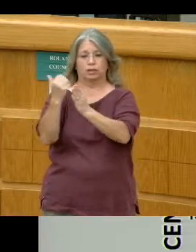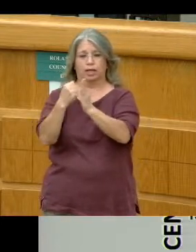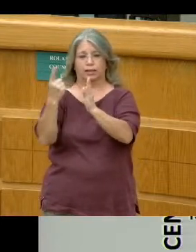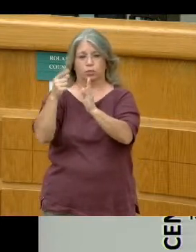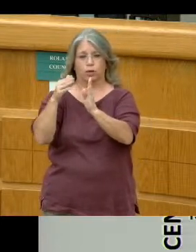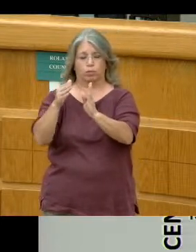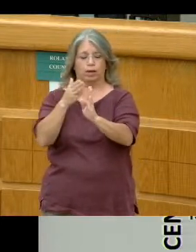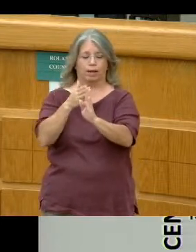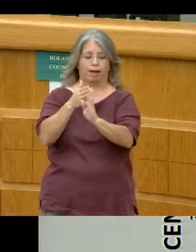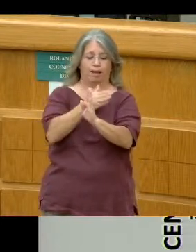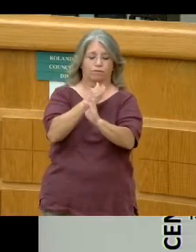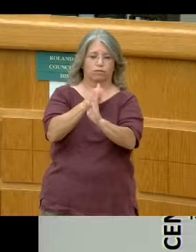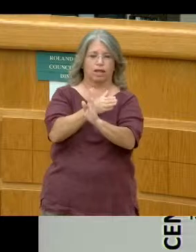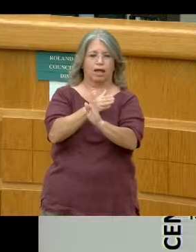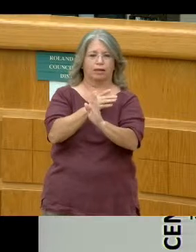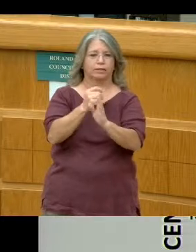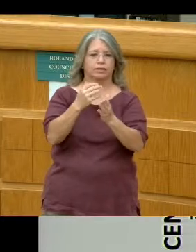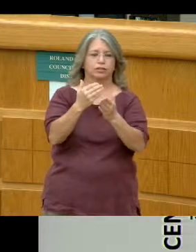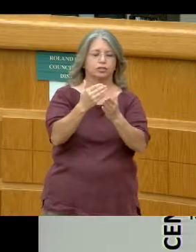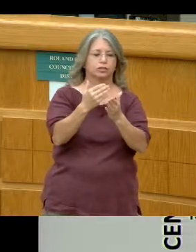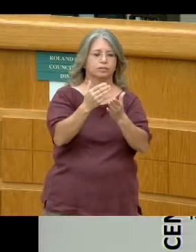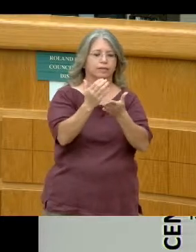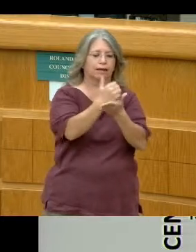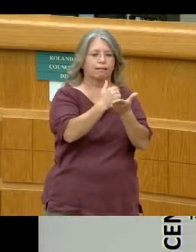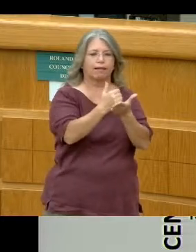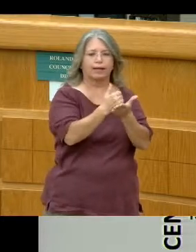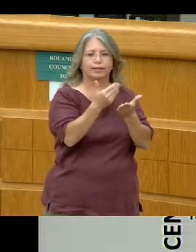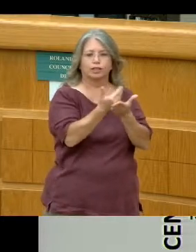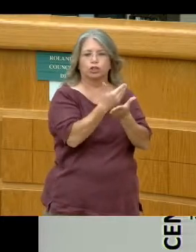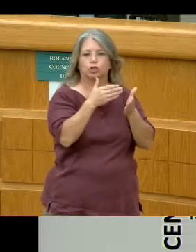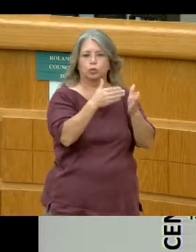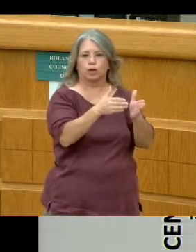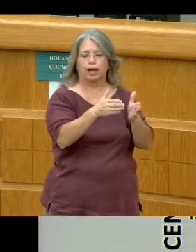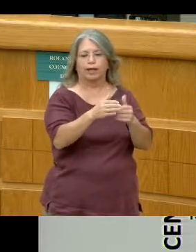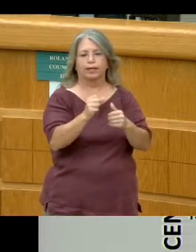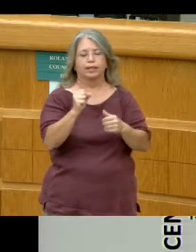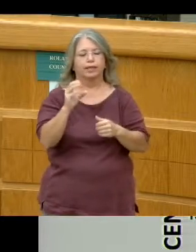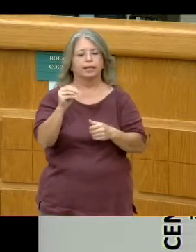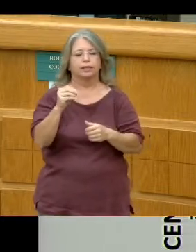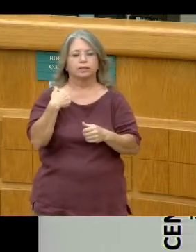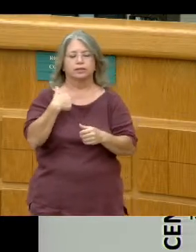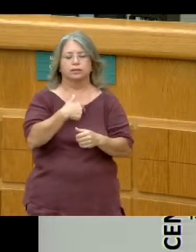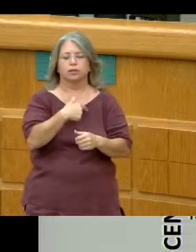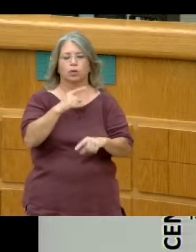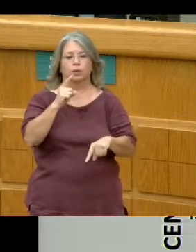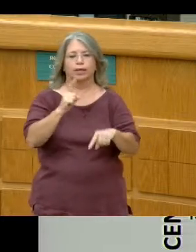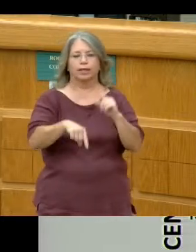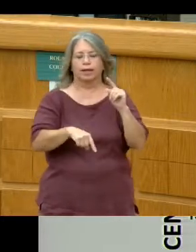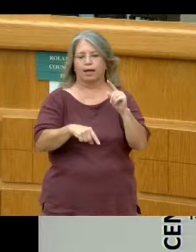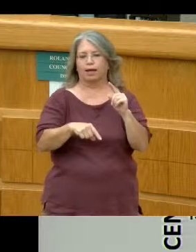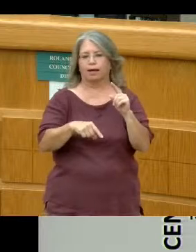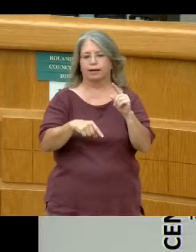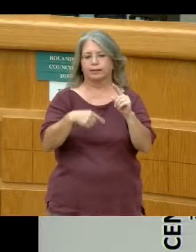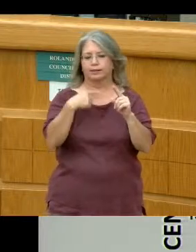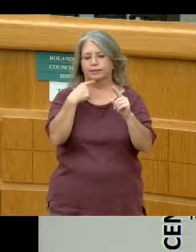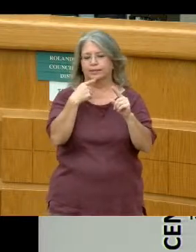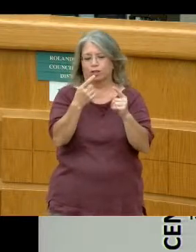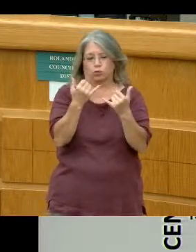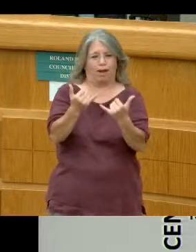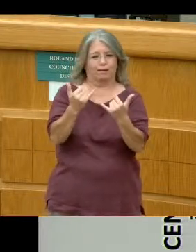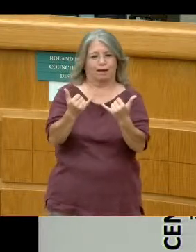and it caused some problems. Because of that, we can no longer calculate the number of available beds right